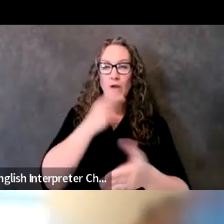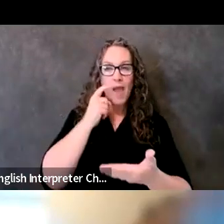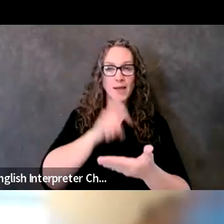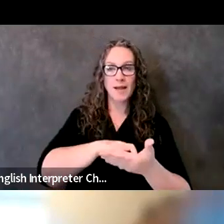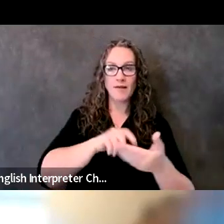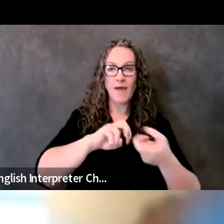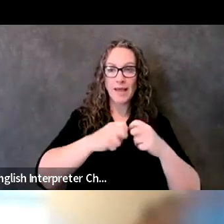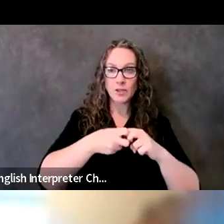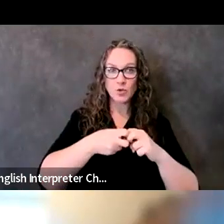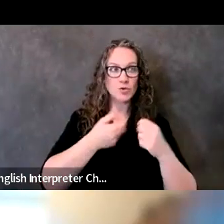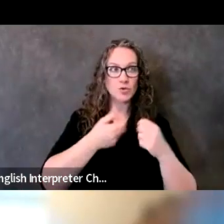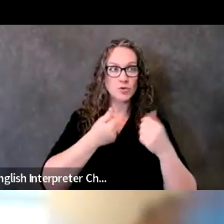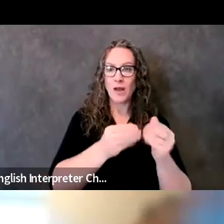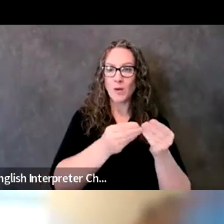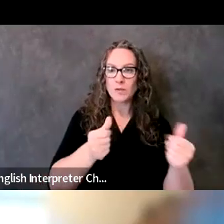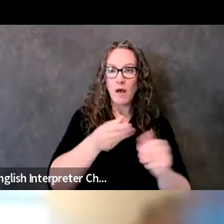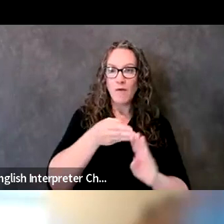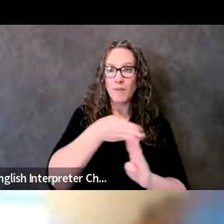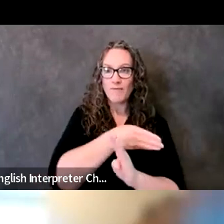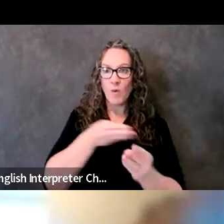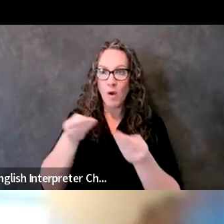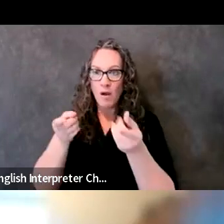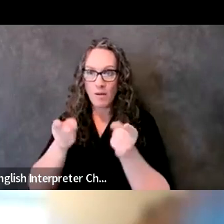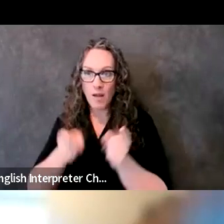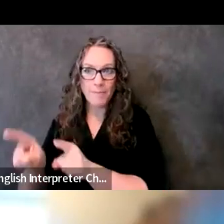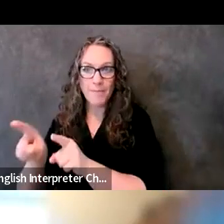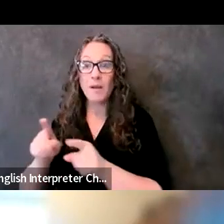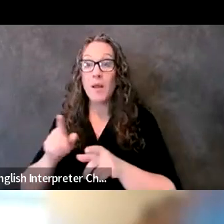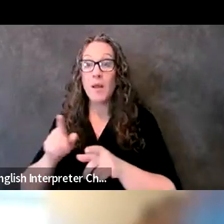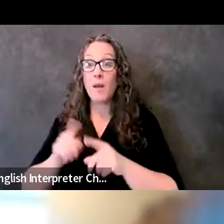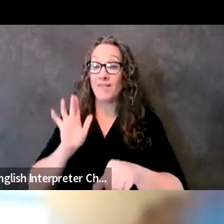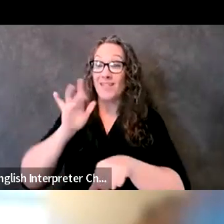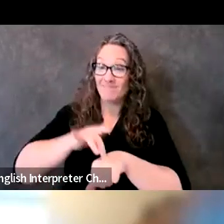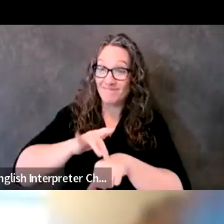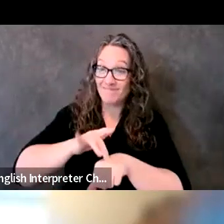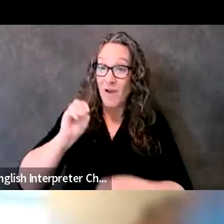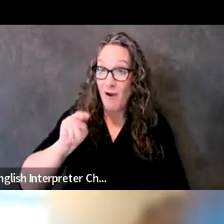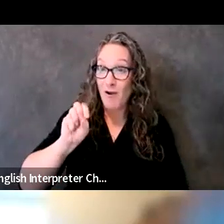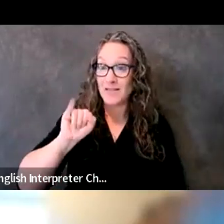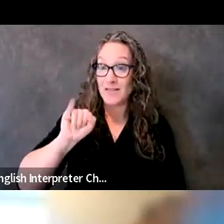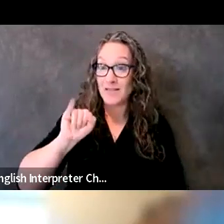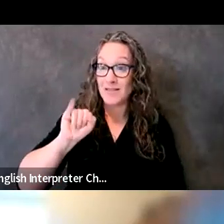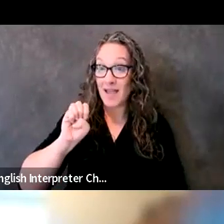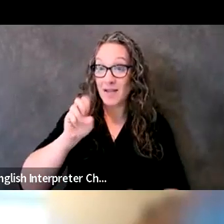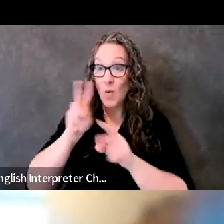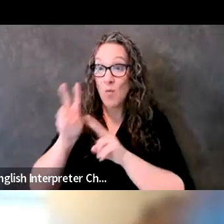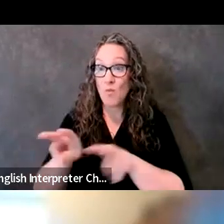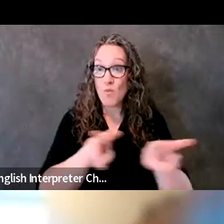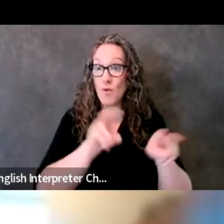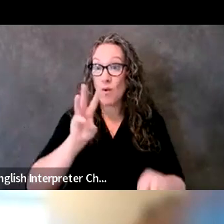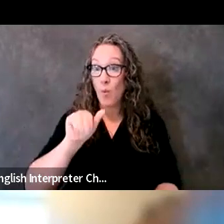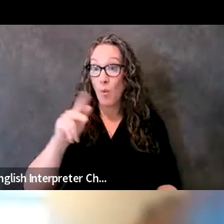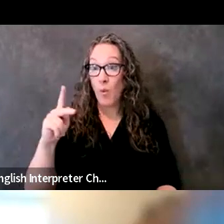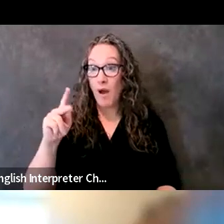of time if possible. But if not, that on-site walkthrough is so important when you go to a